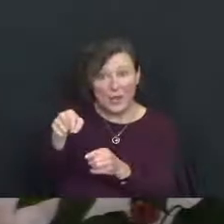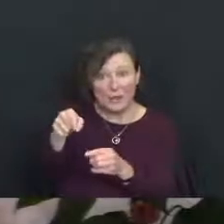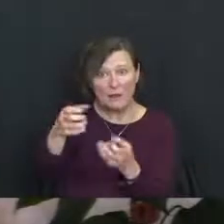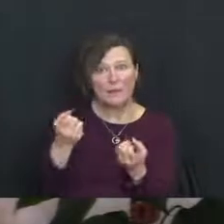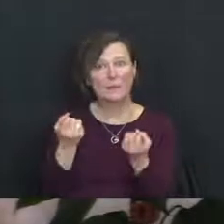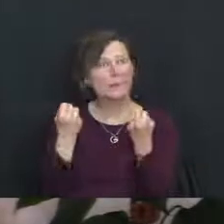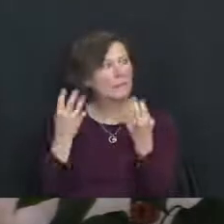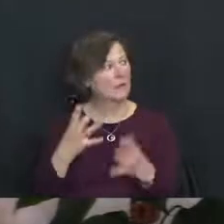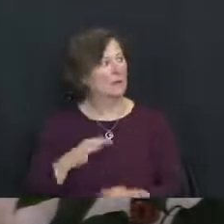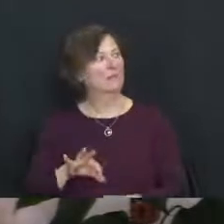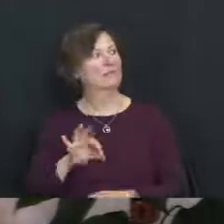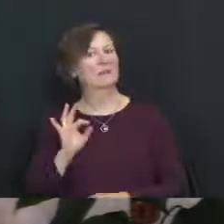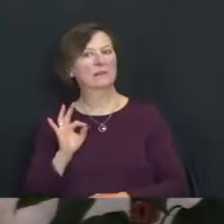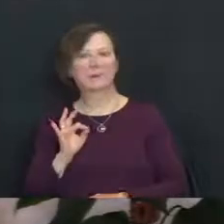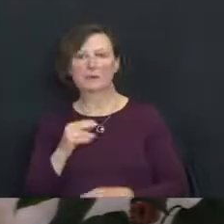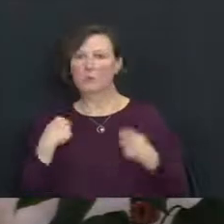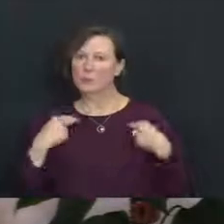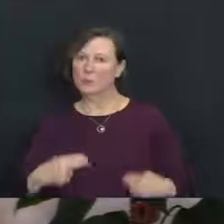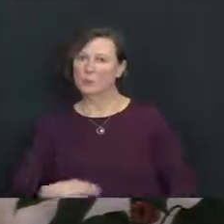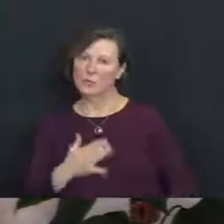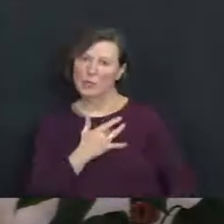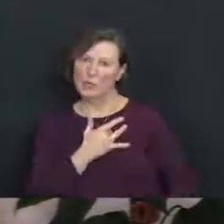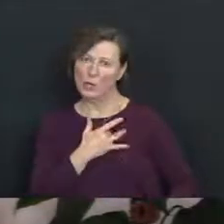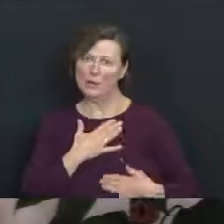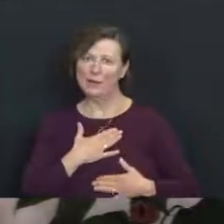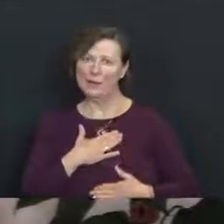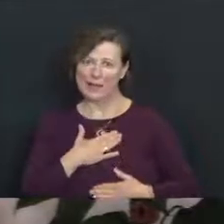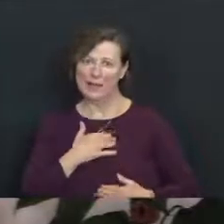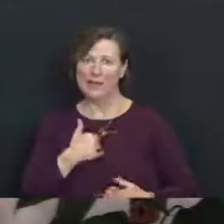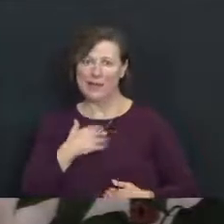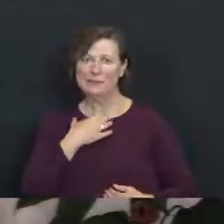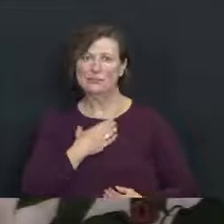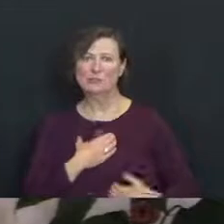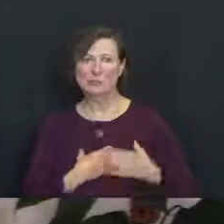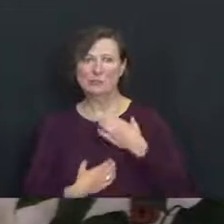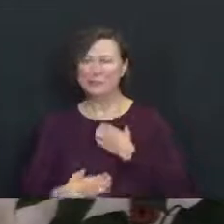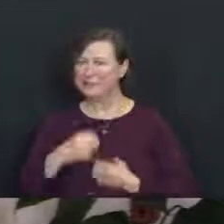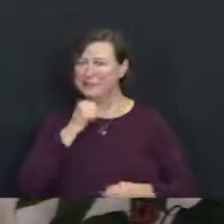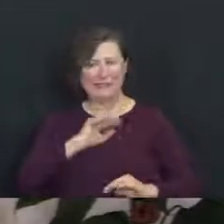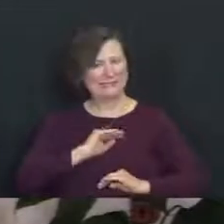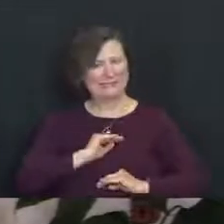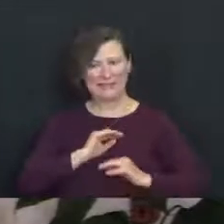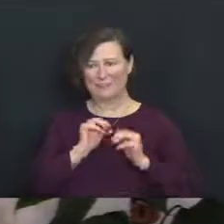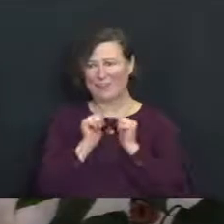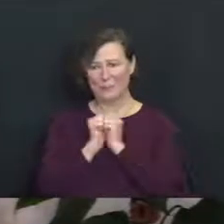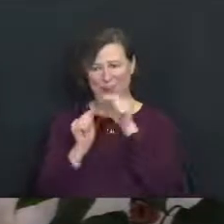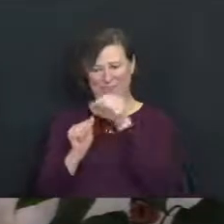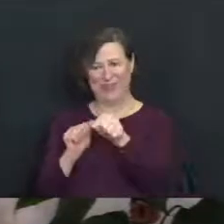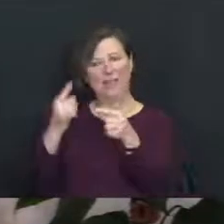that the human heart has yearnings that are not satisfied by this kind of success.